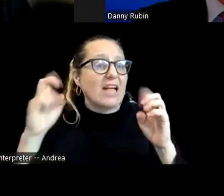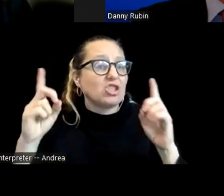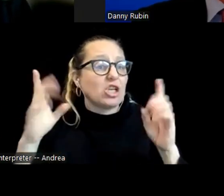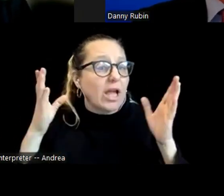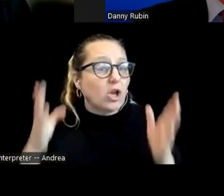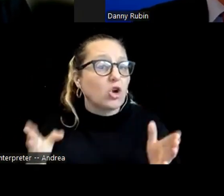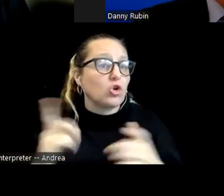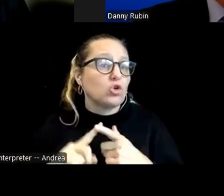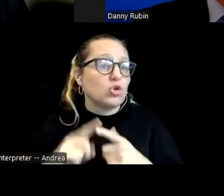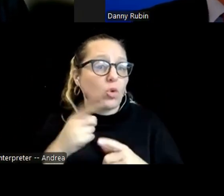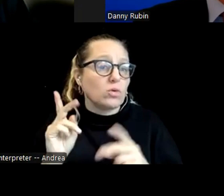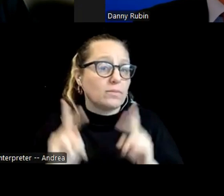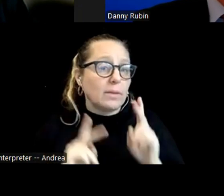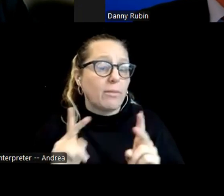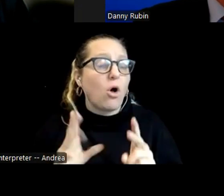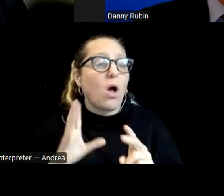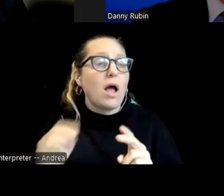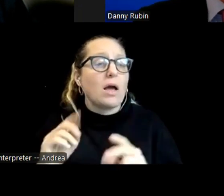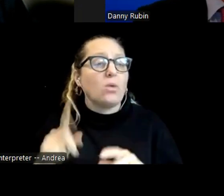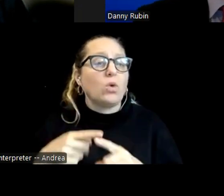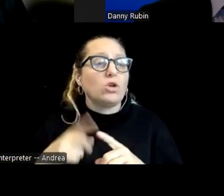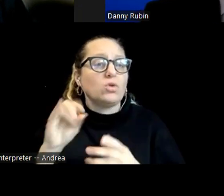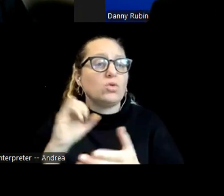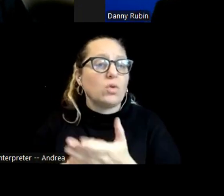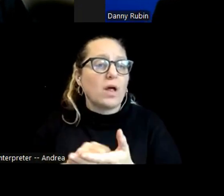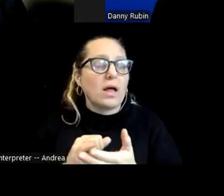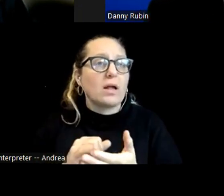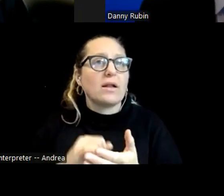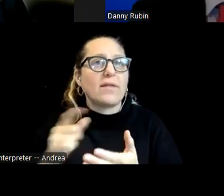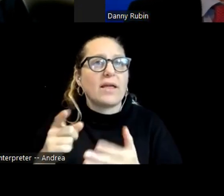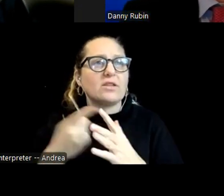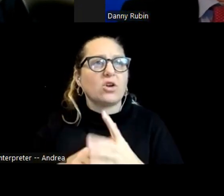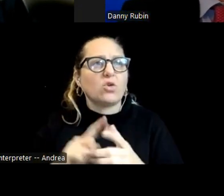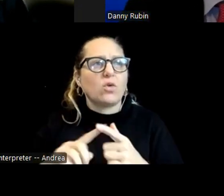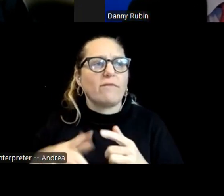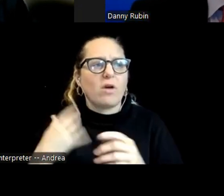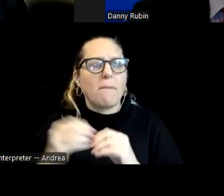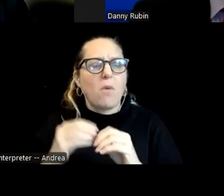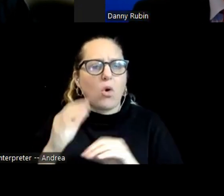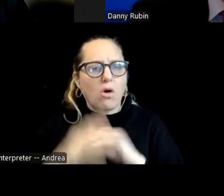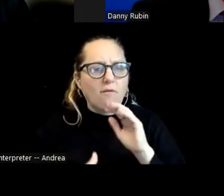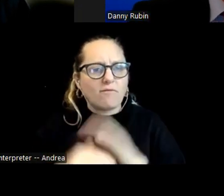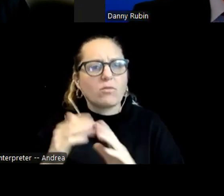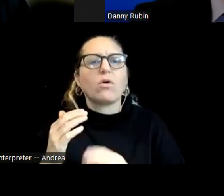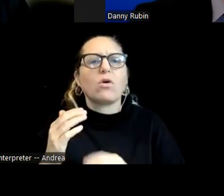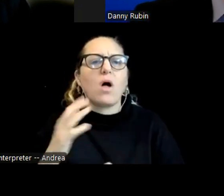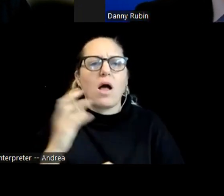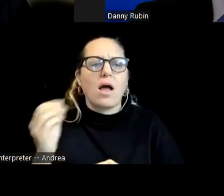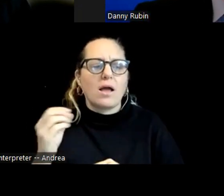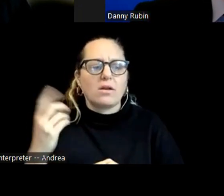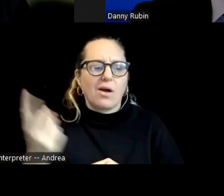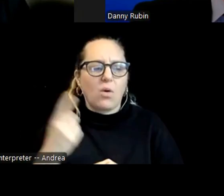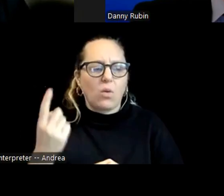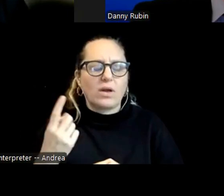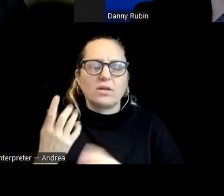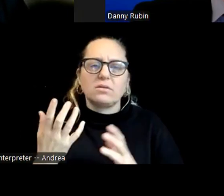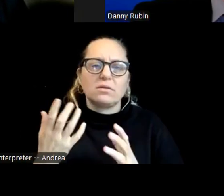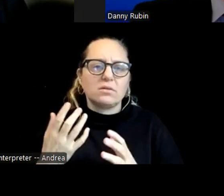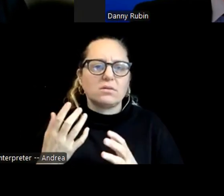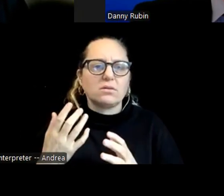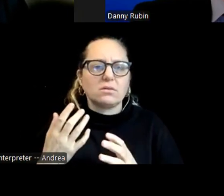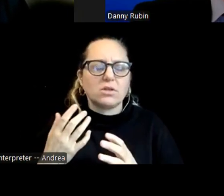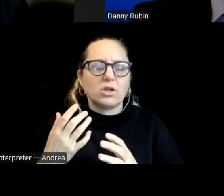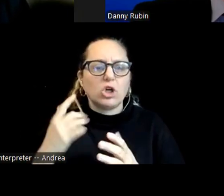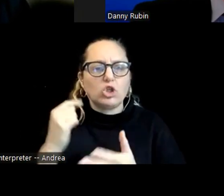to those people. And as you do that, they start to feel more comfortable and always treating